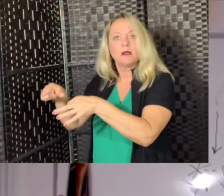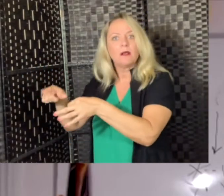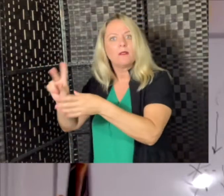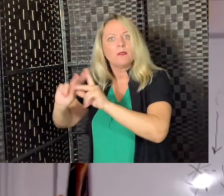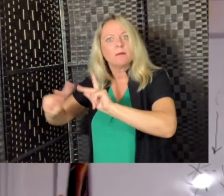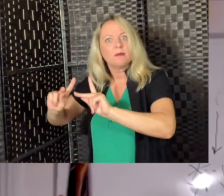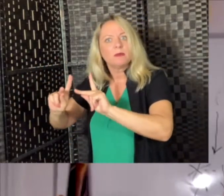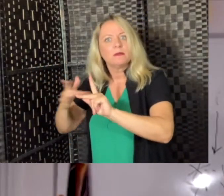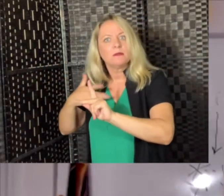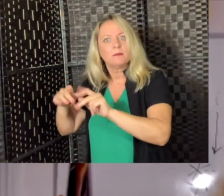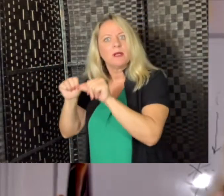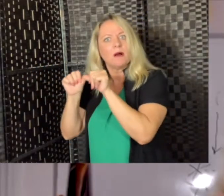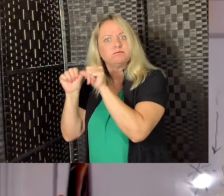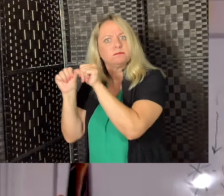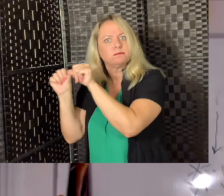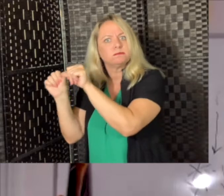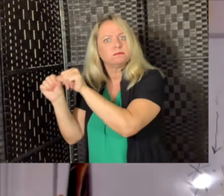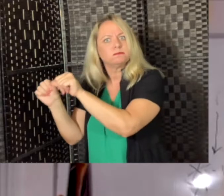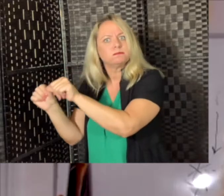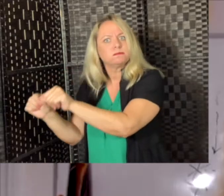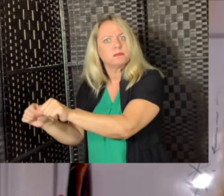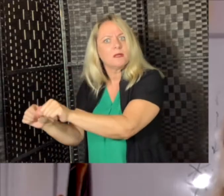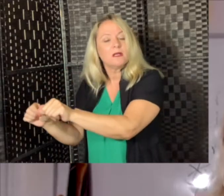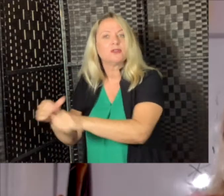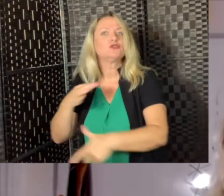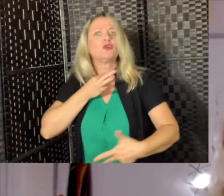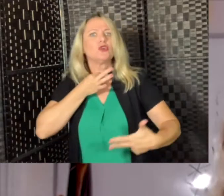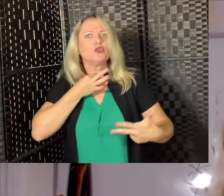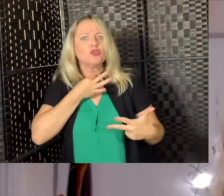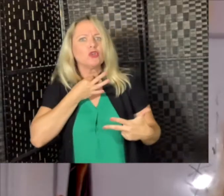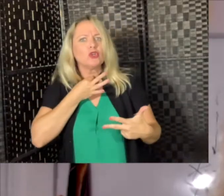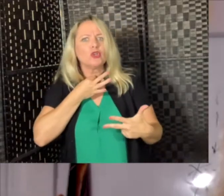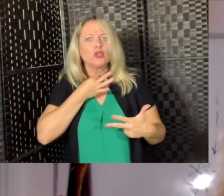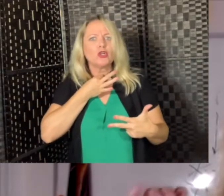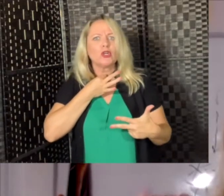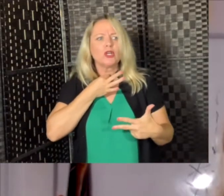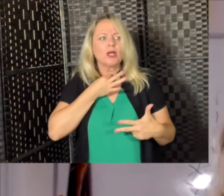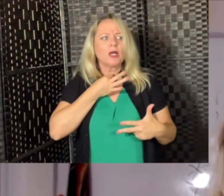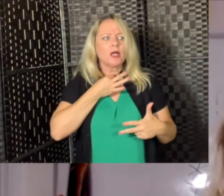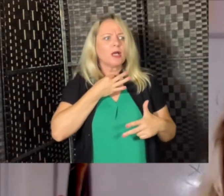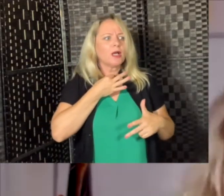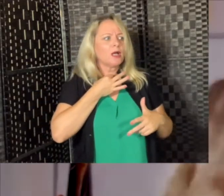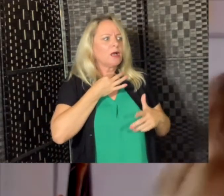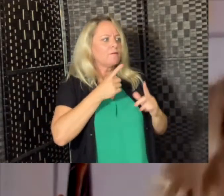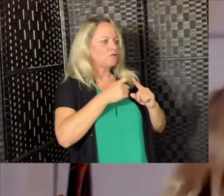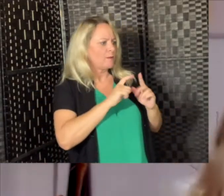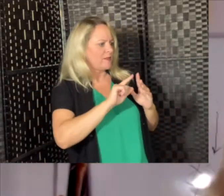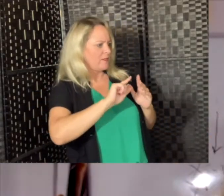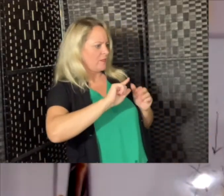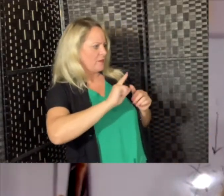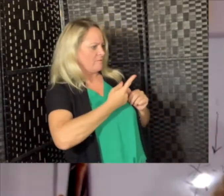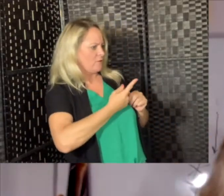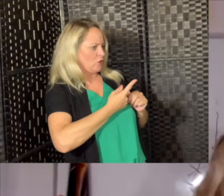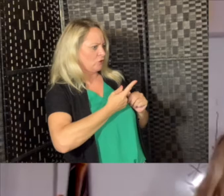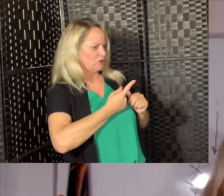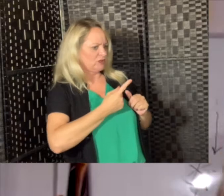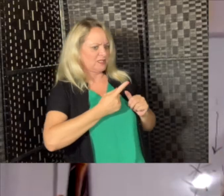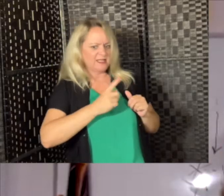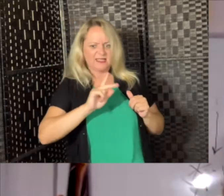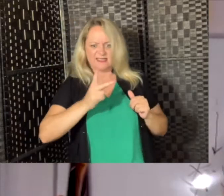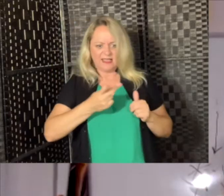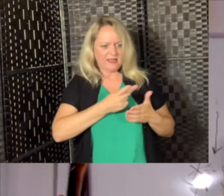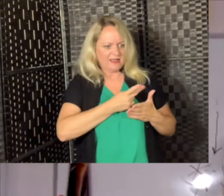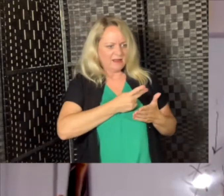What they learned was how to world travel. They learned that fighting, that there's